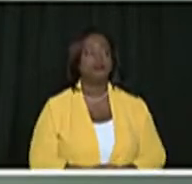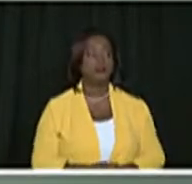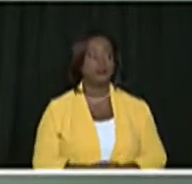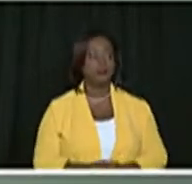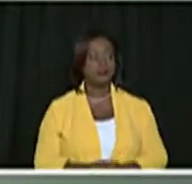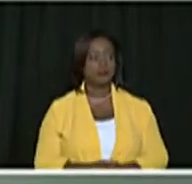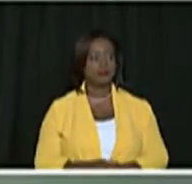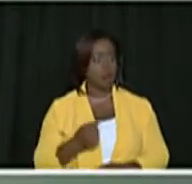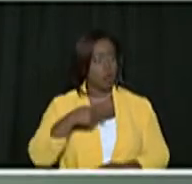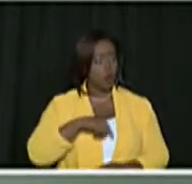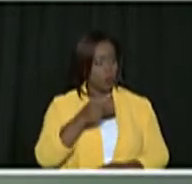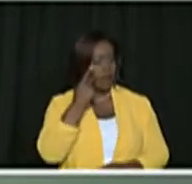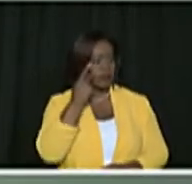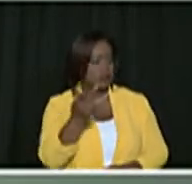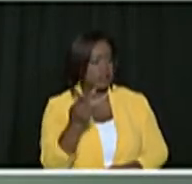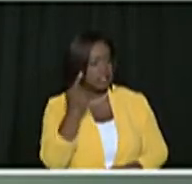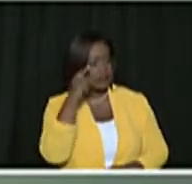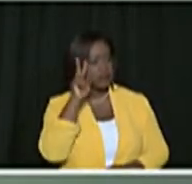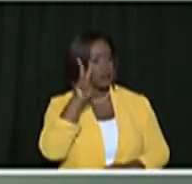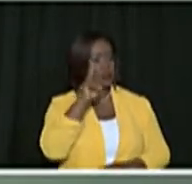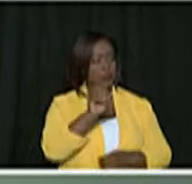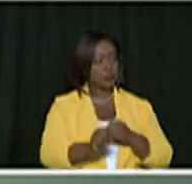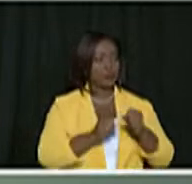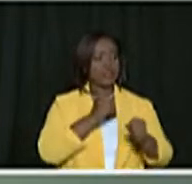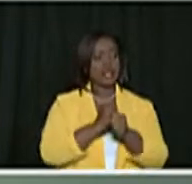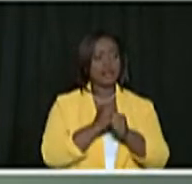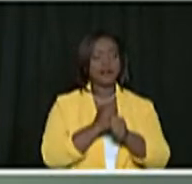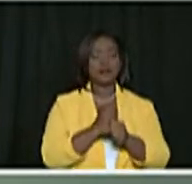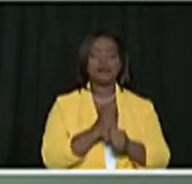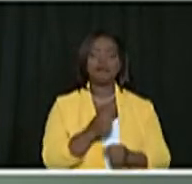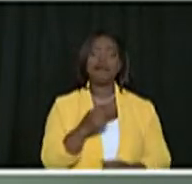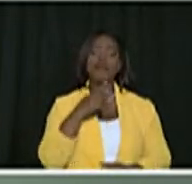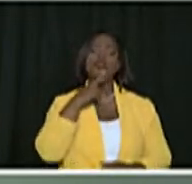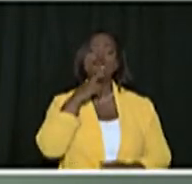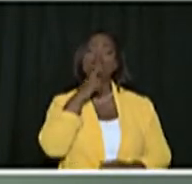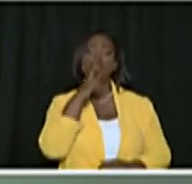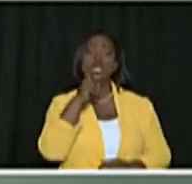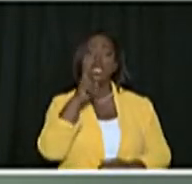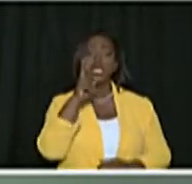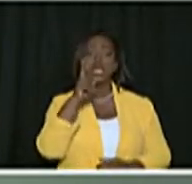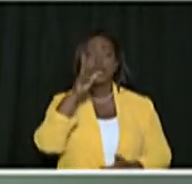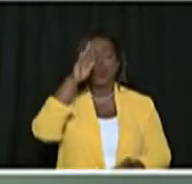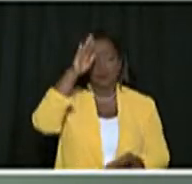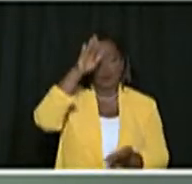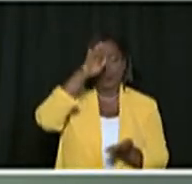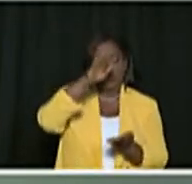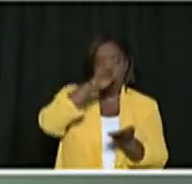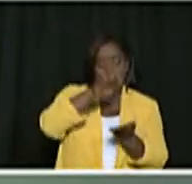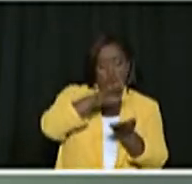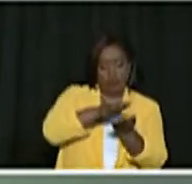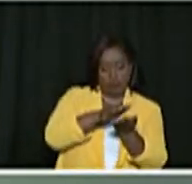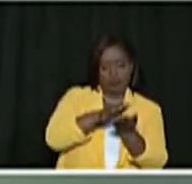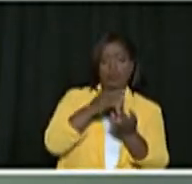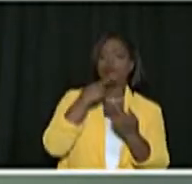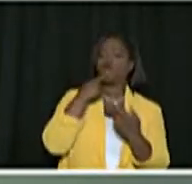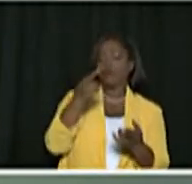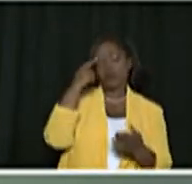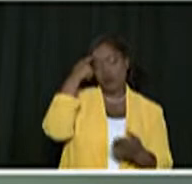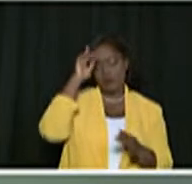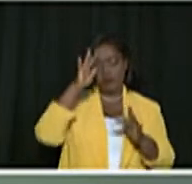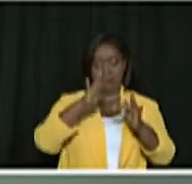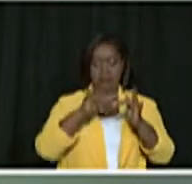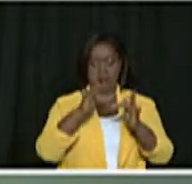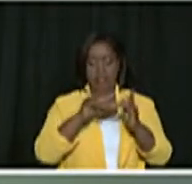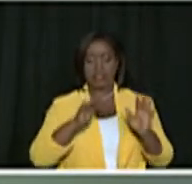for the past 2 years, Dervan, a real reduction in the number of reports made for missing children. We're coming down from